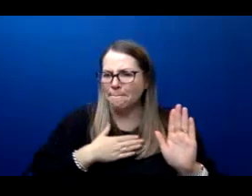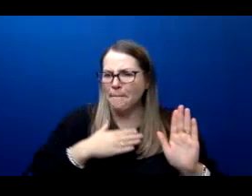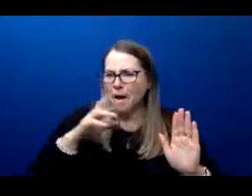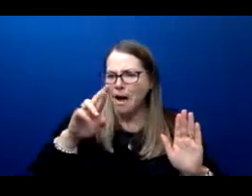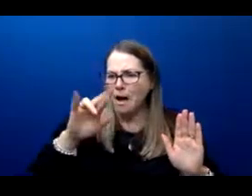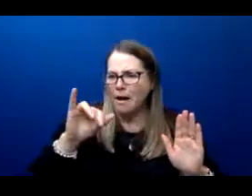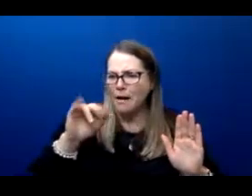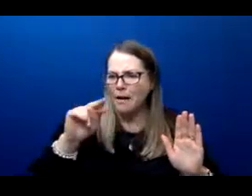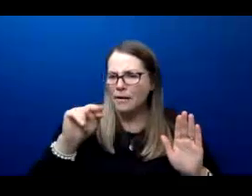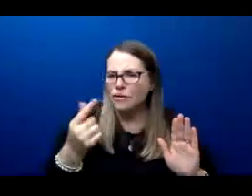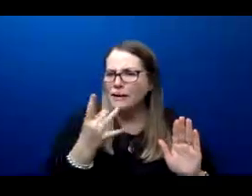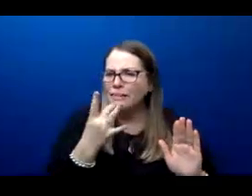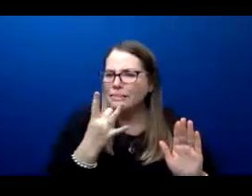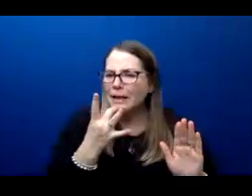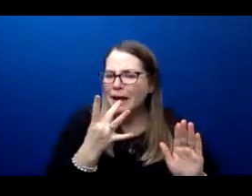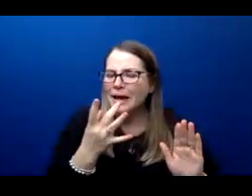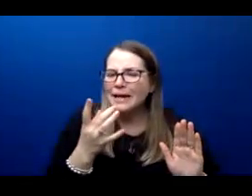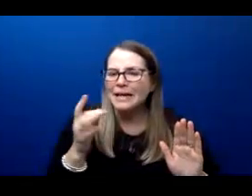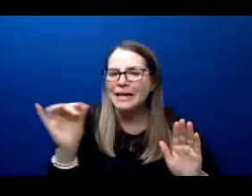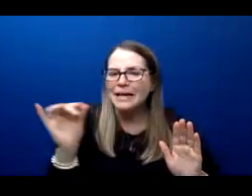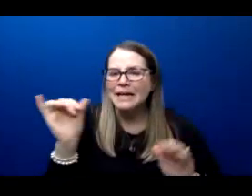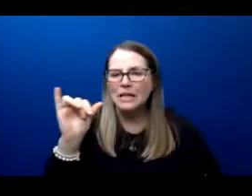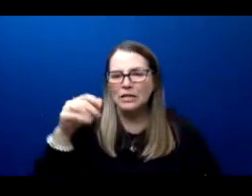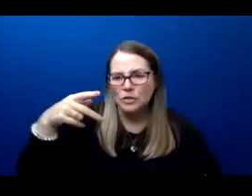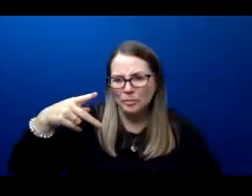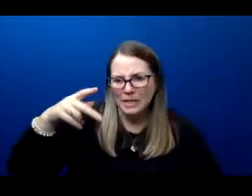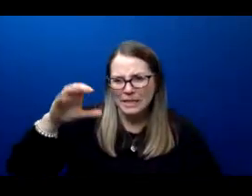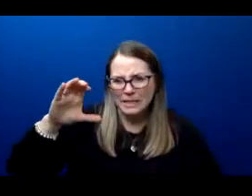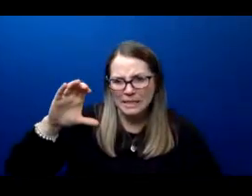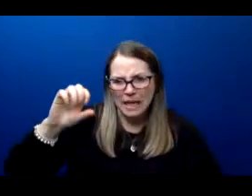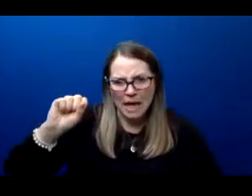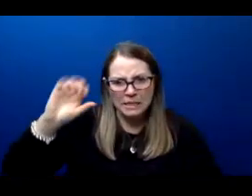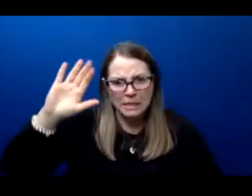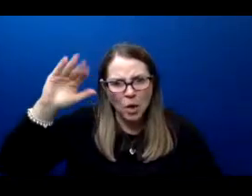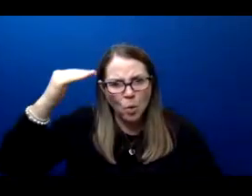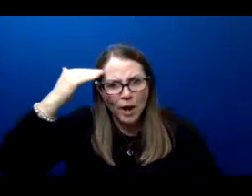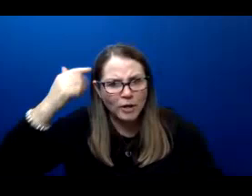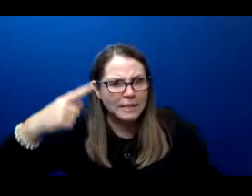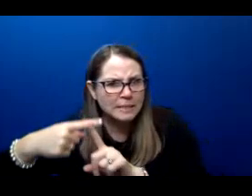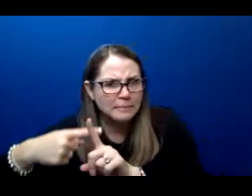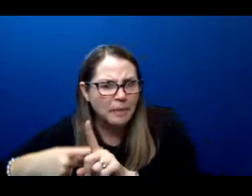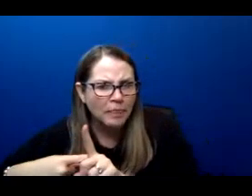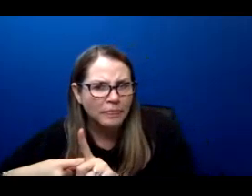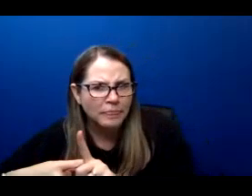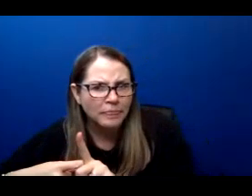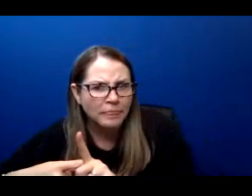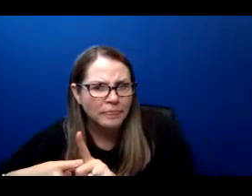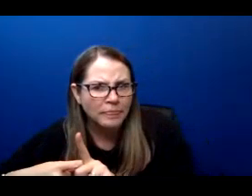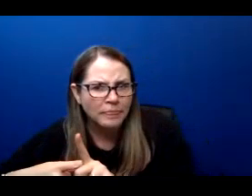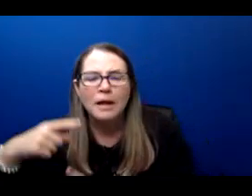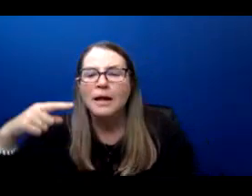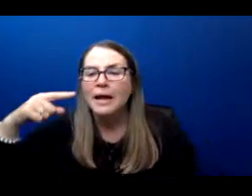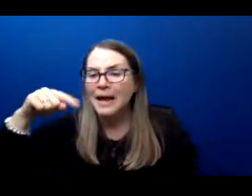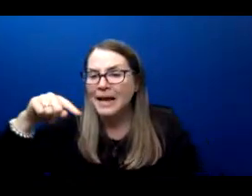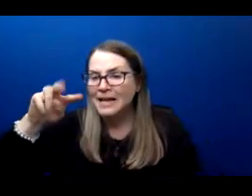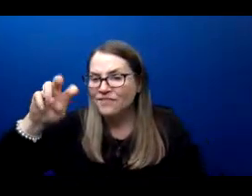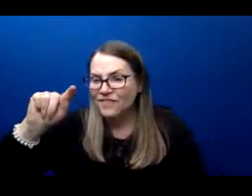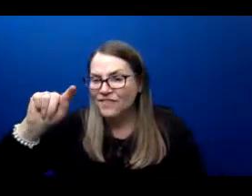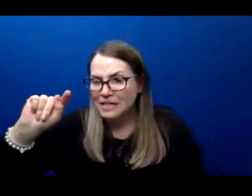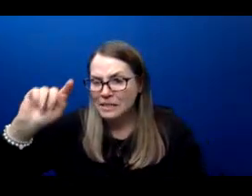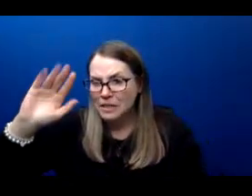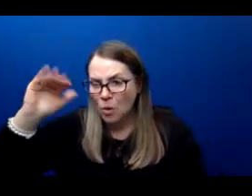wanted to mention that it's PTSD Awareness Month. I would be remiss if I didn't mention it as a veteran. And then also it's SANS Awareness Month,